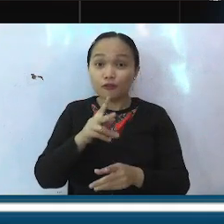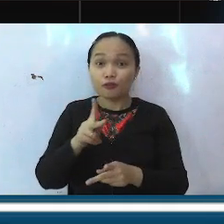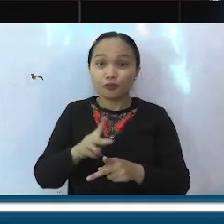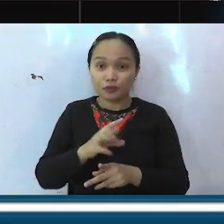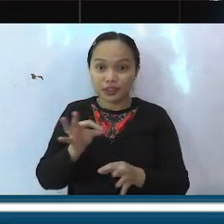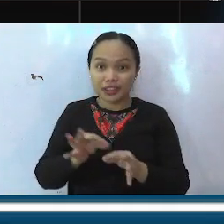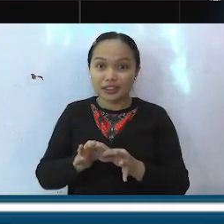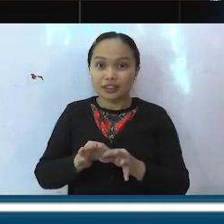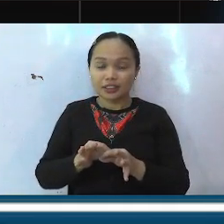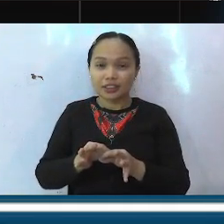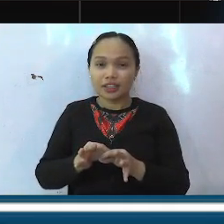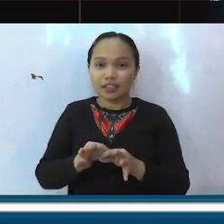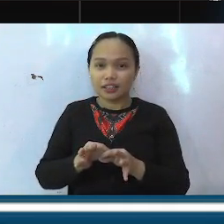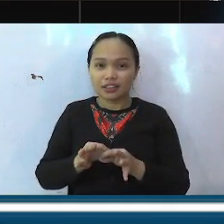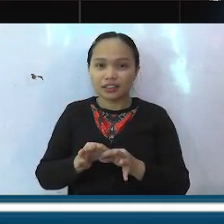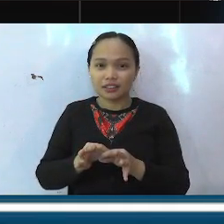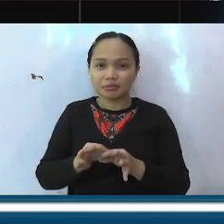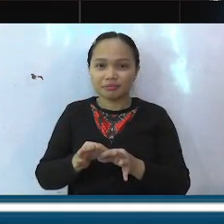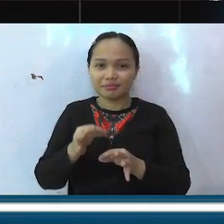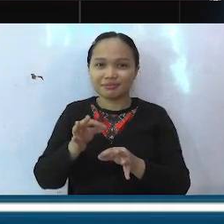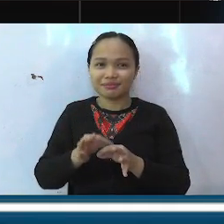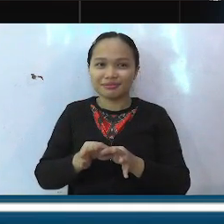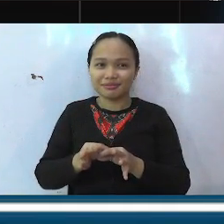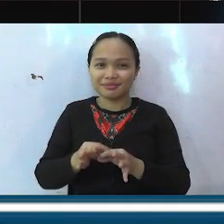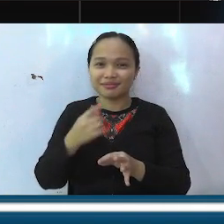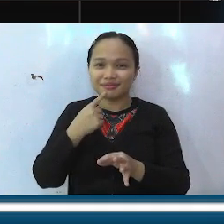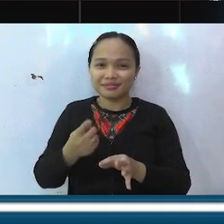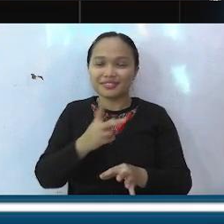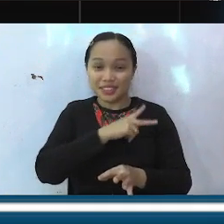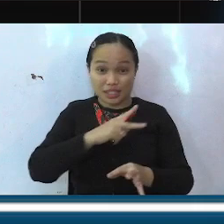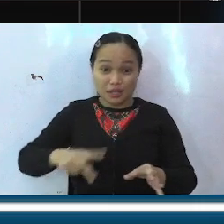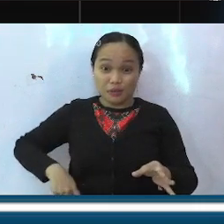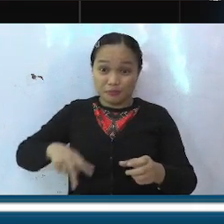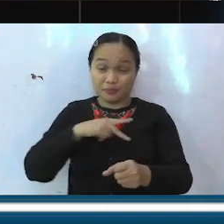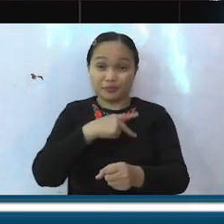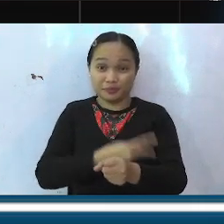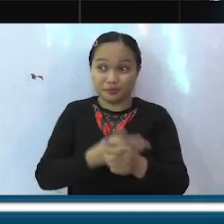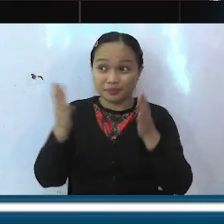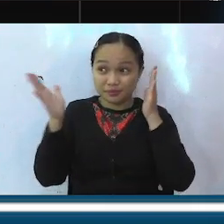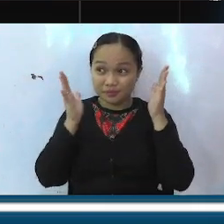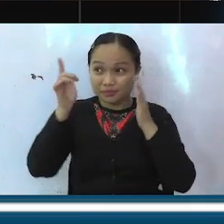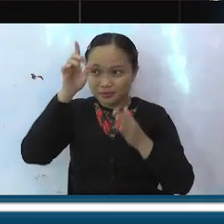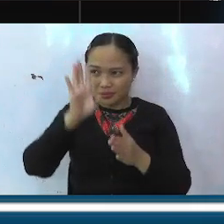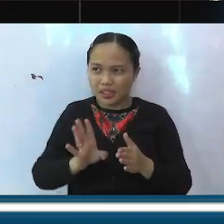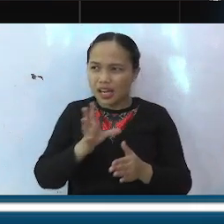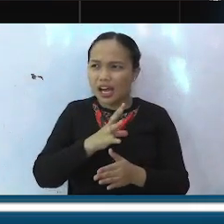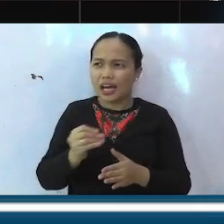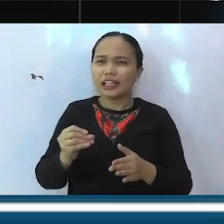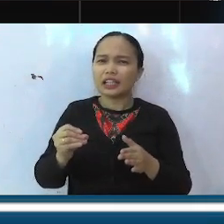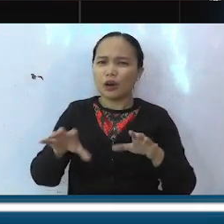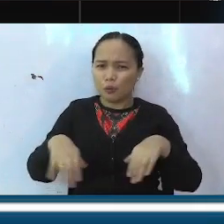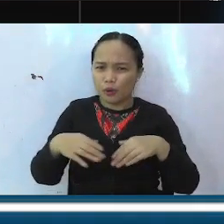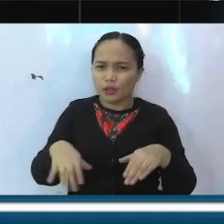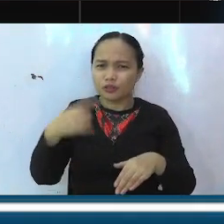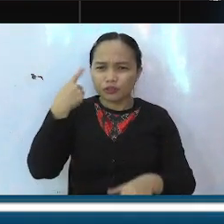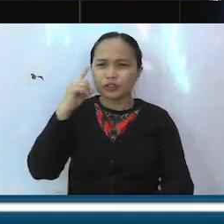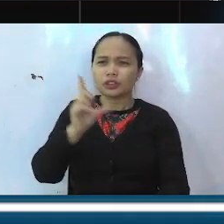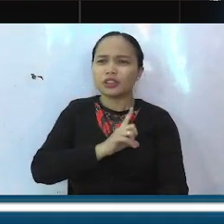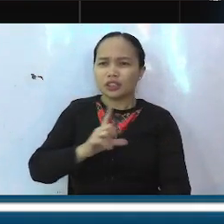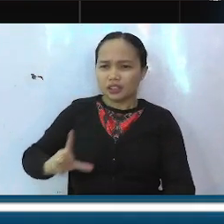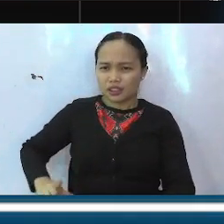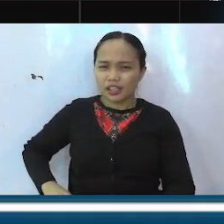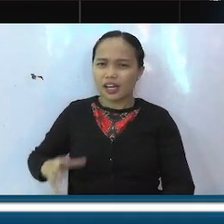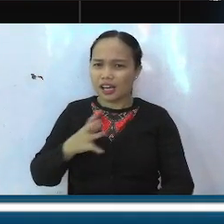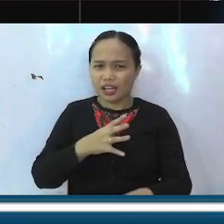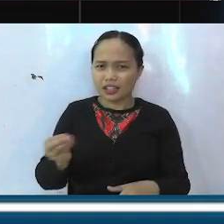you what happens, all right? If you have a plow in your hands and you're serving God and you're working and you're laboring that's for it. The Come Lord, on. Amen. It's good.